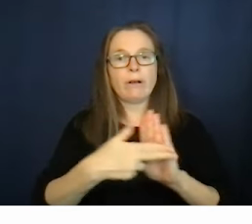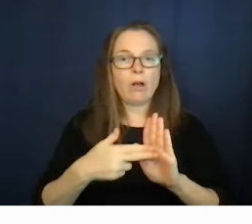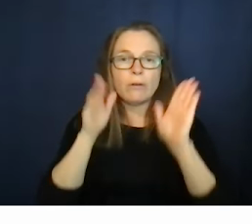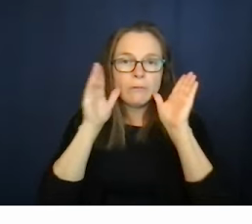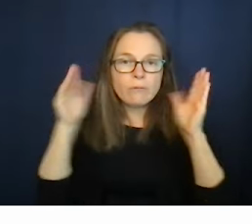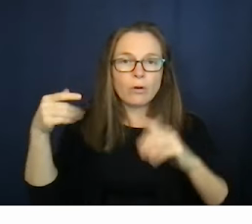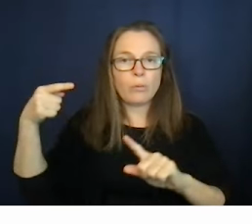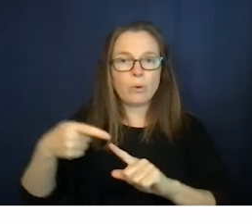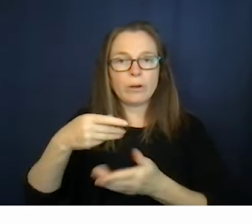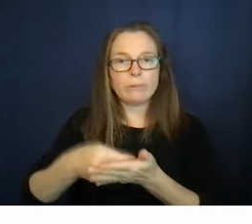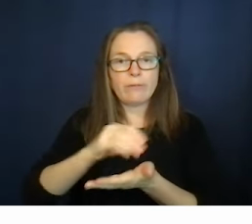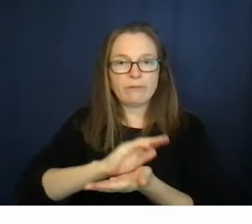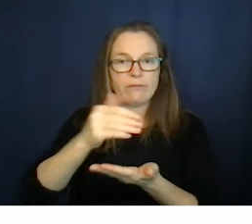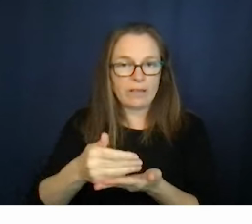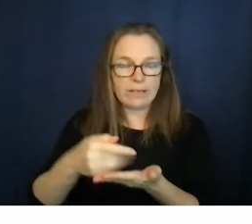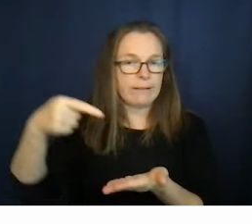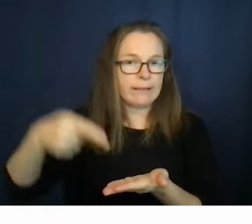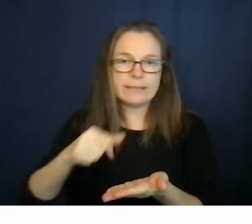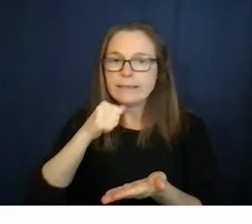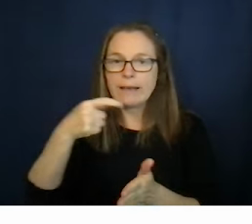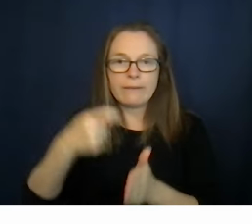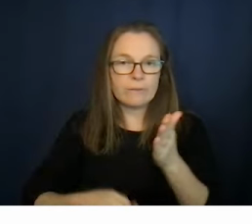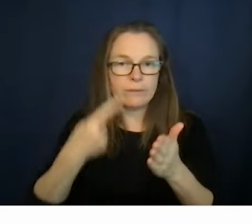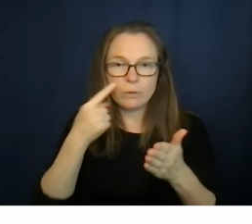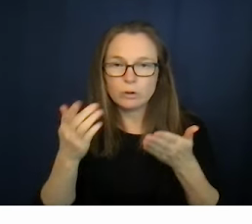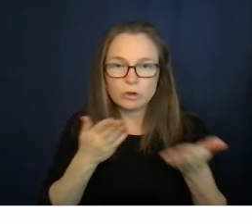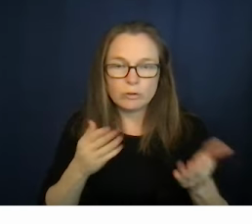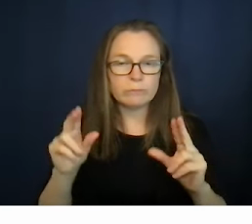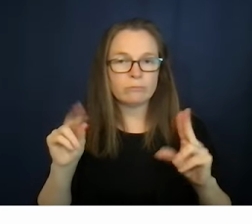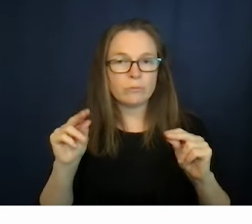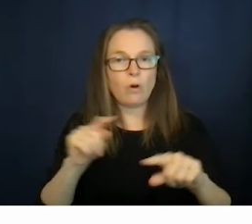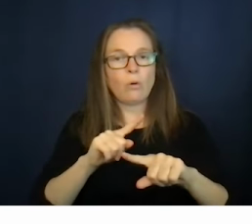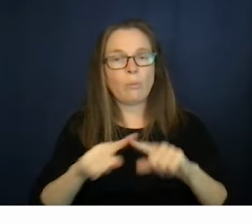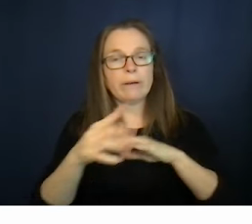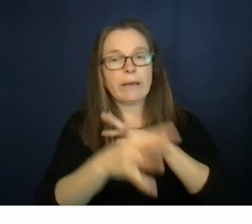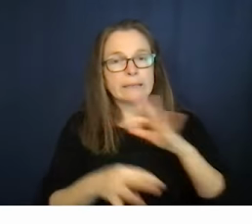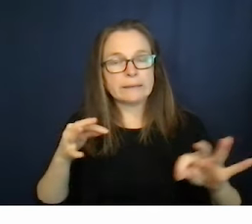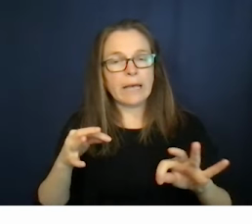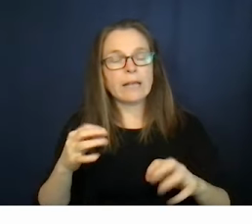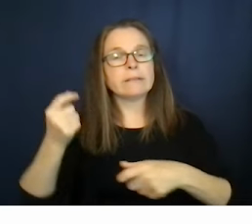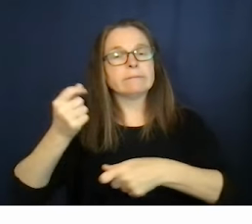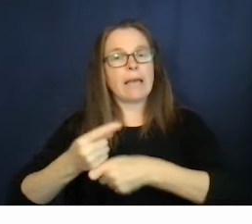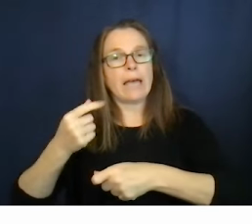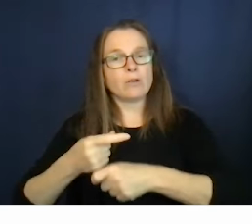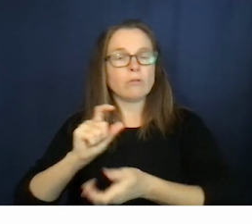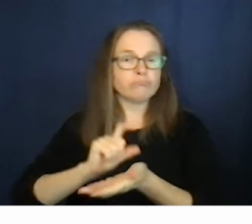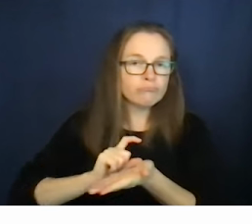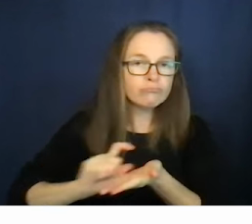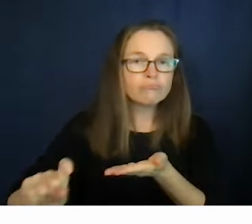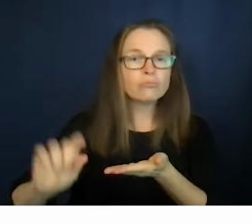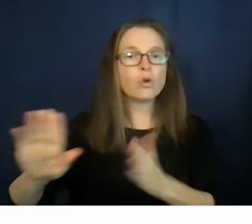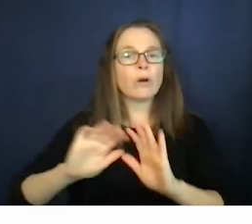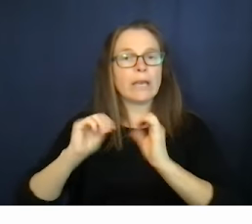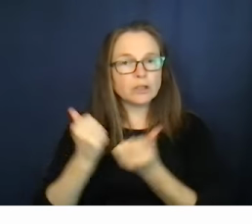funding. This funding is not fee for service, but rather an annual allocation that your agency will